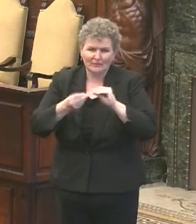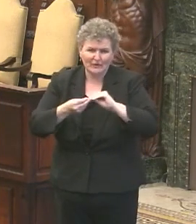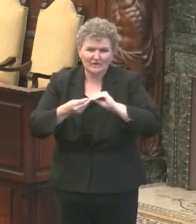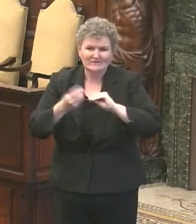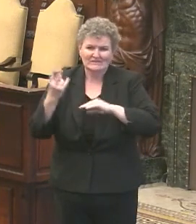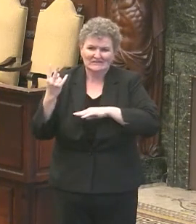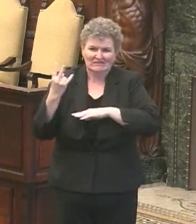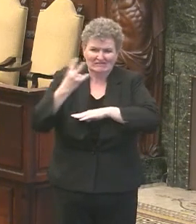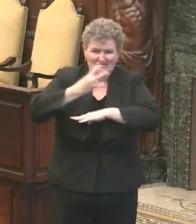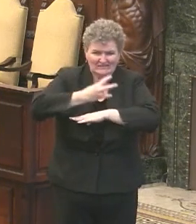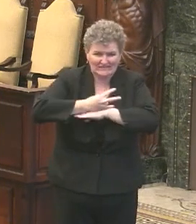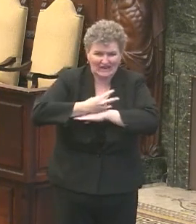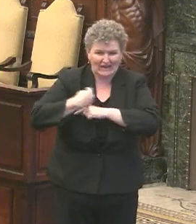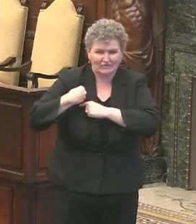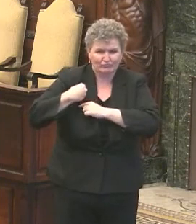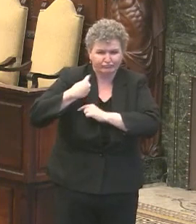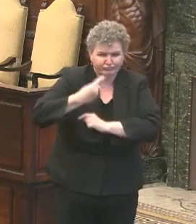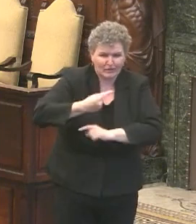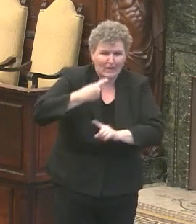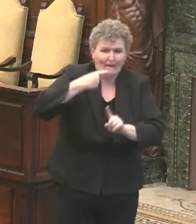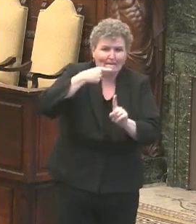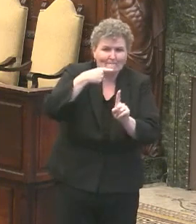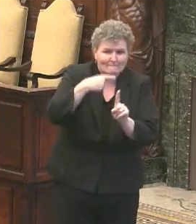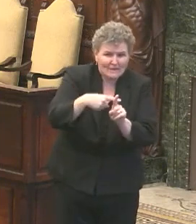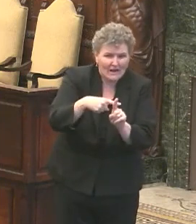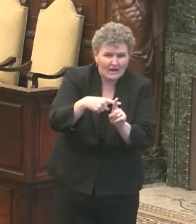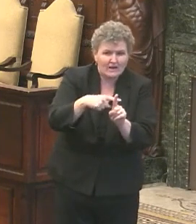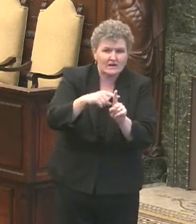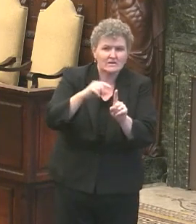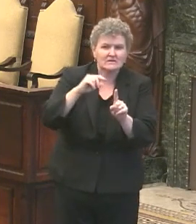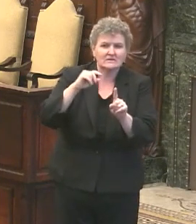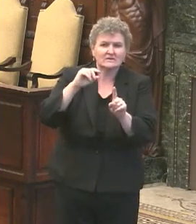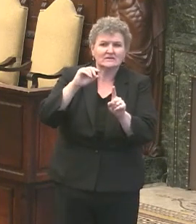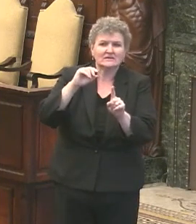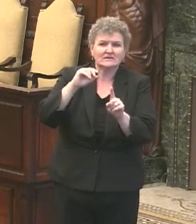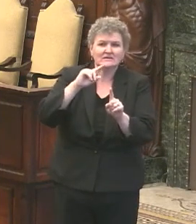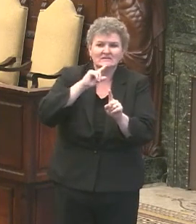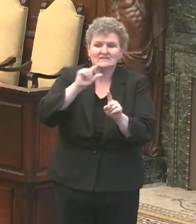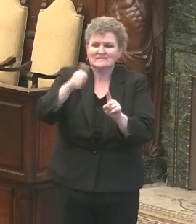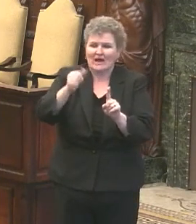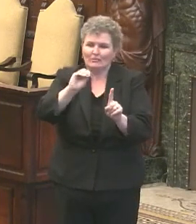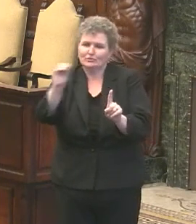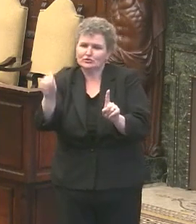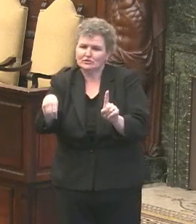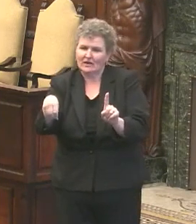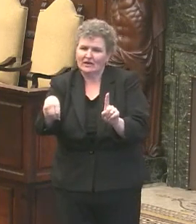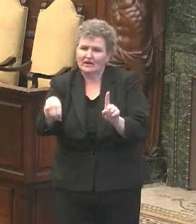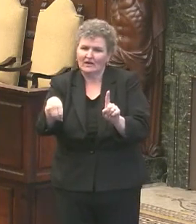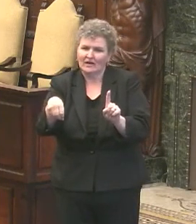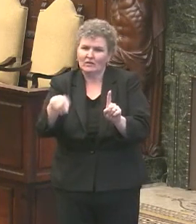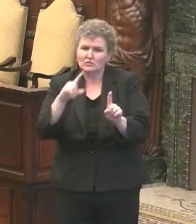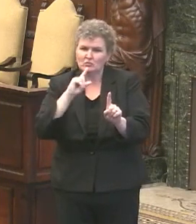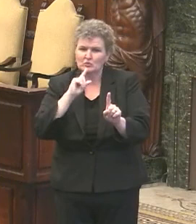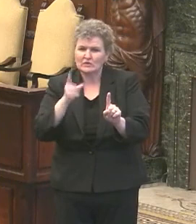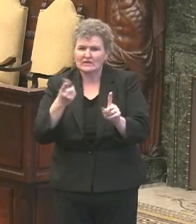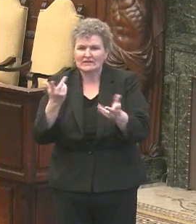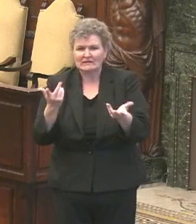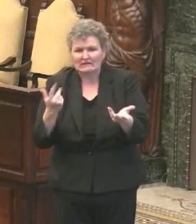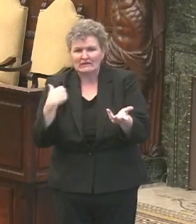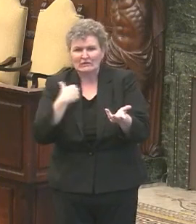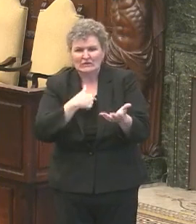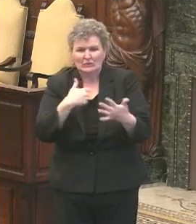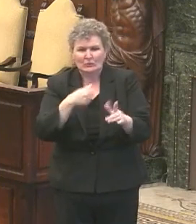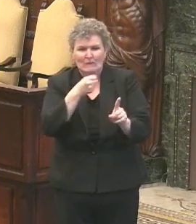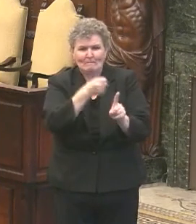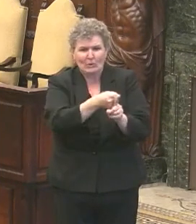percent positivity of more than 10%. Now, as of last week, Philadelphia just barely reached above the first threshold of 100